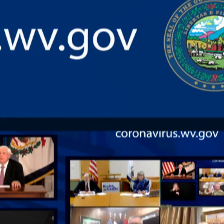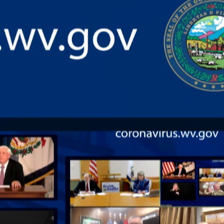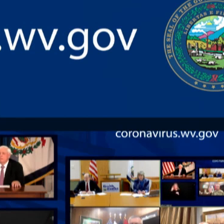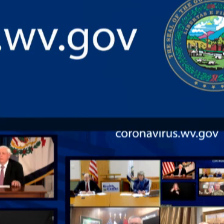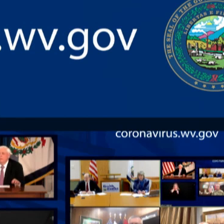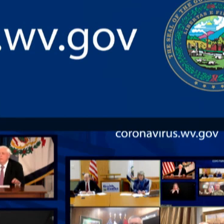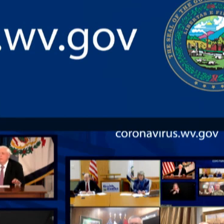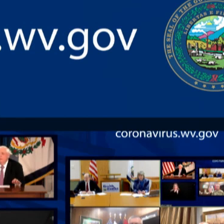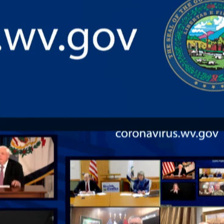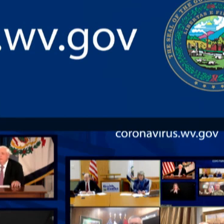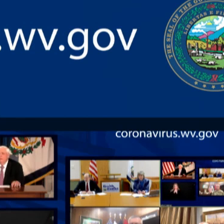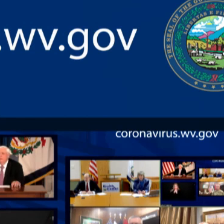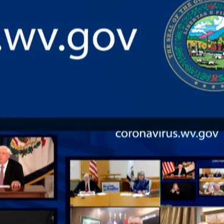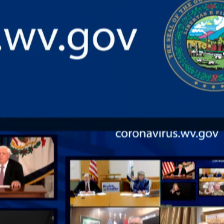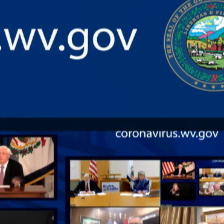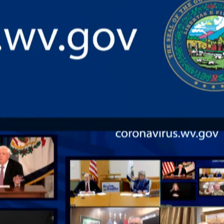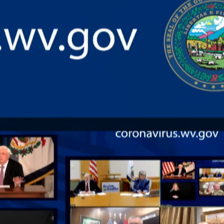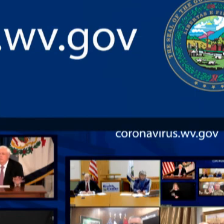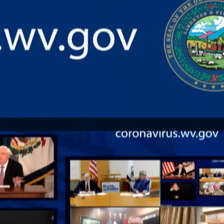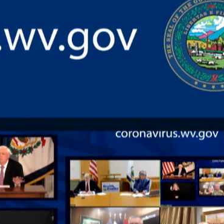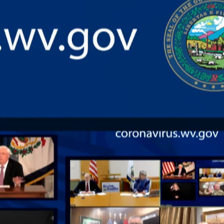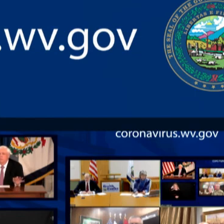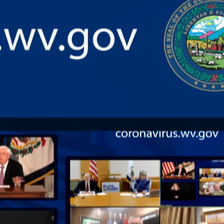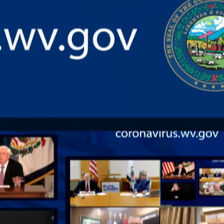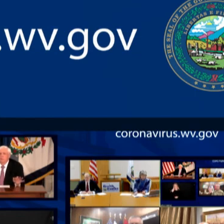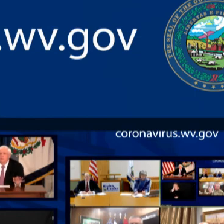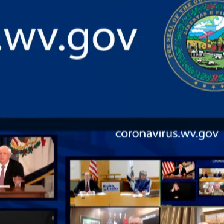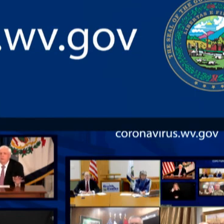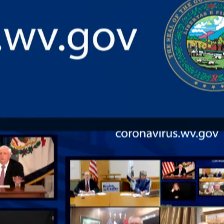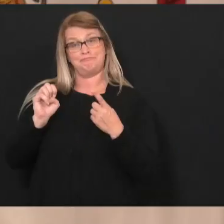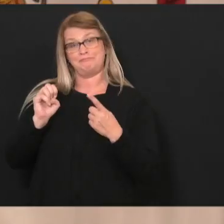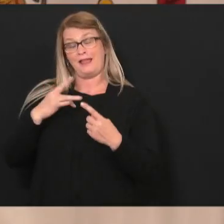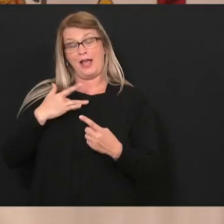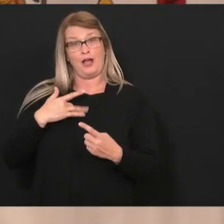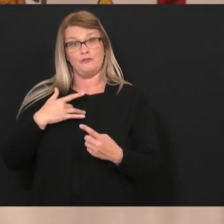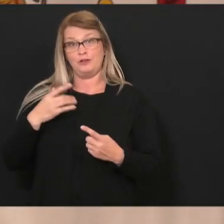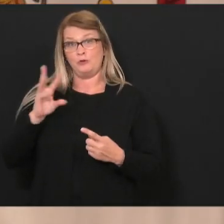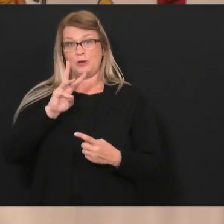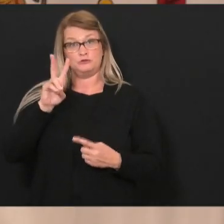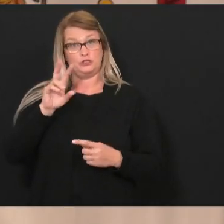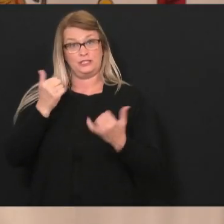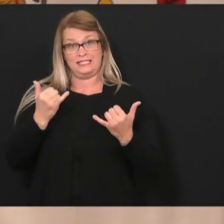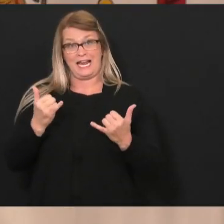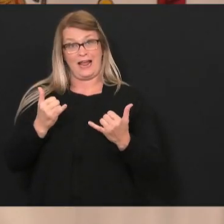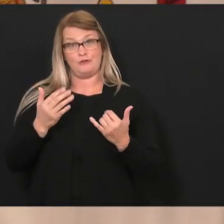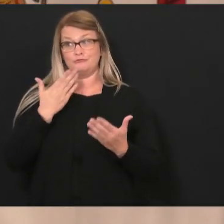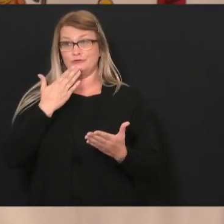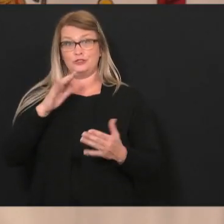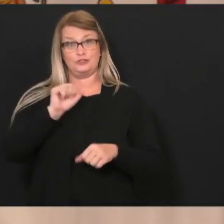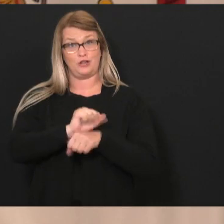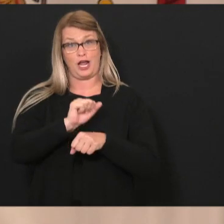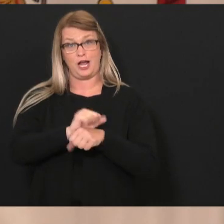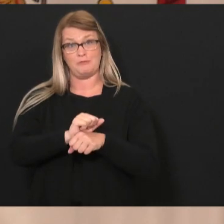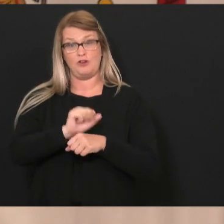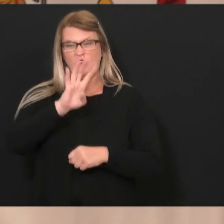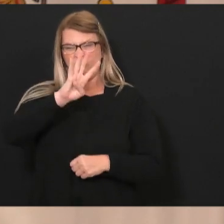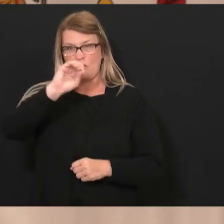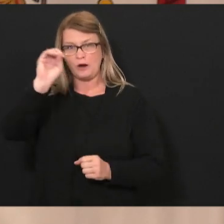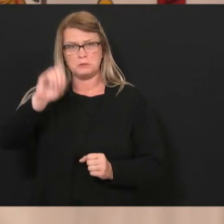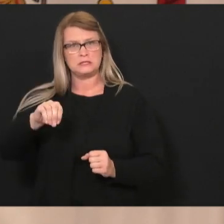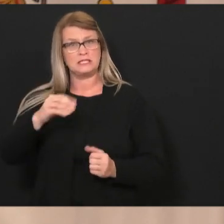I don't think, Annie. I think we're doing a great job. You know, 4% is great. 2% would be